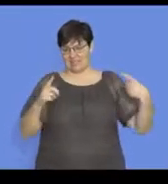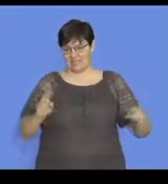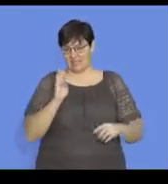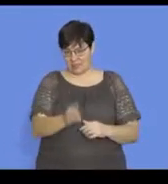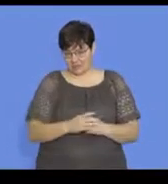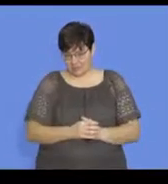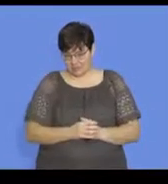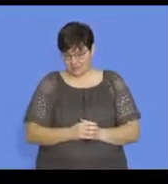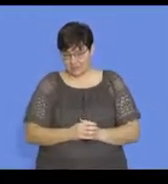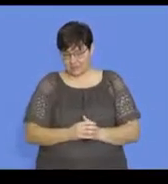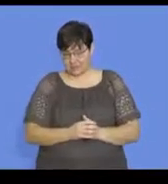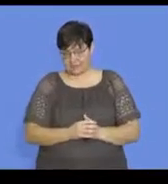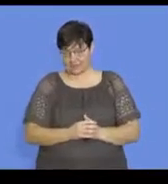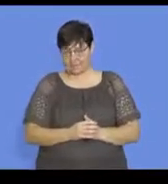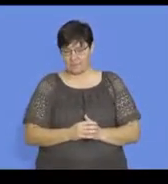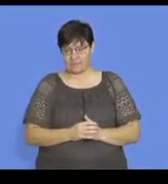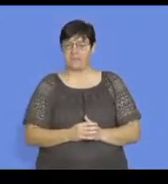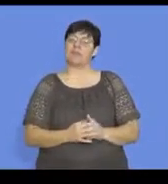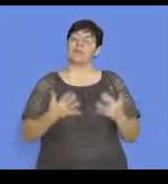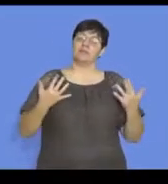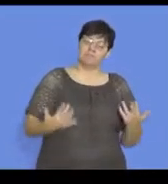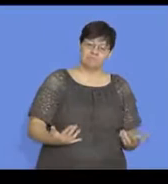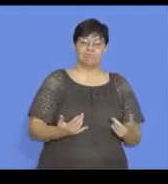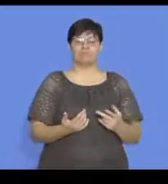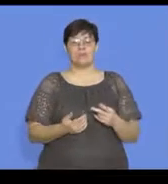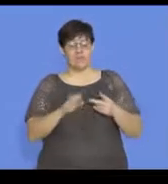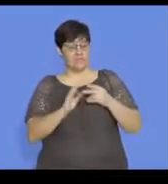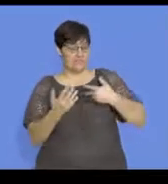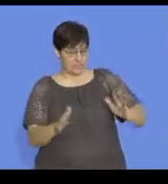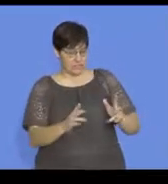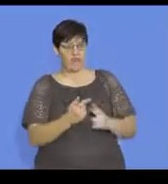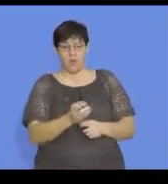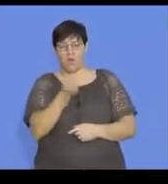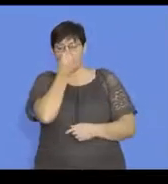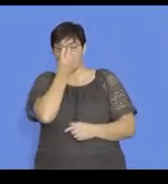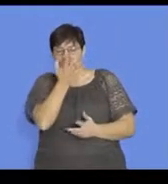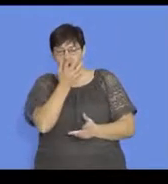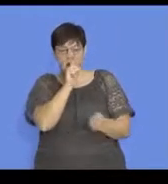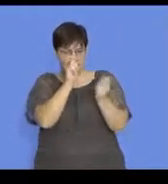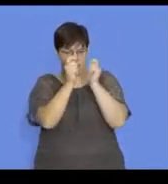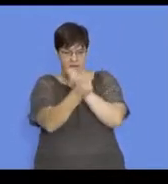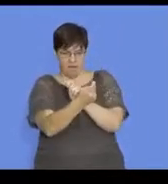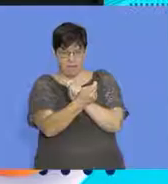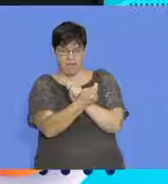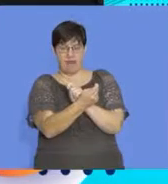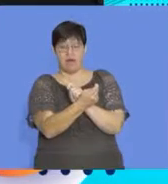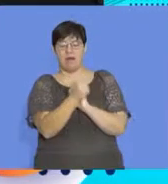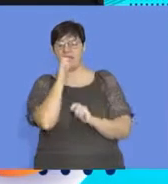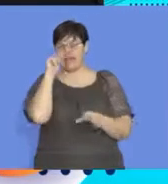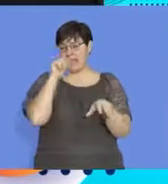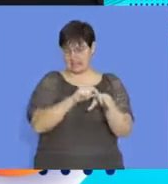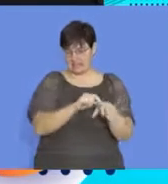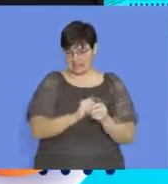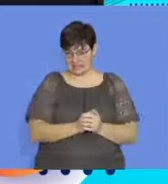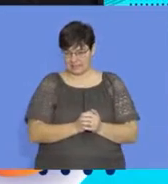occur. All right, so there we're looking at how flowers are adapted to insect pollination. Now, it